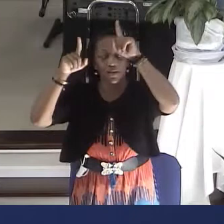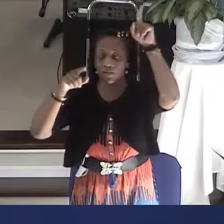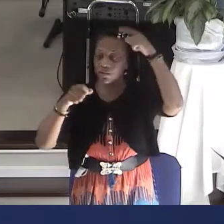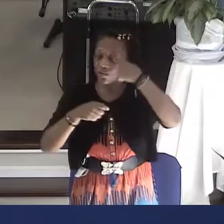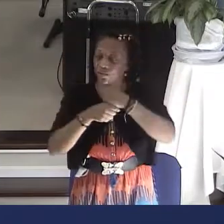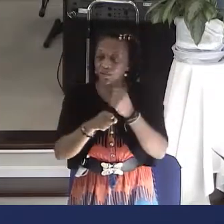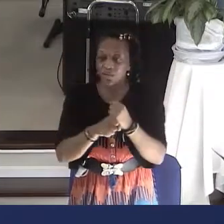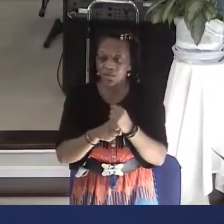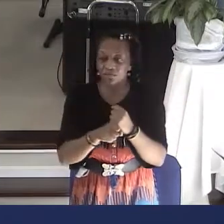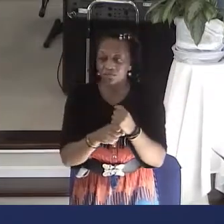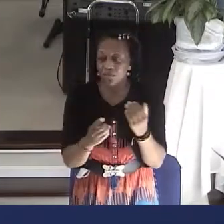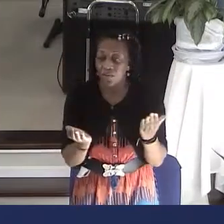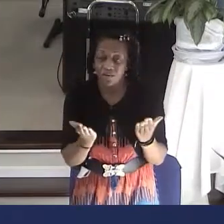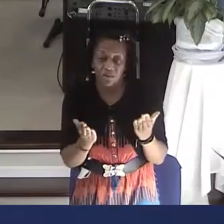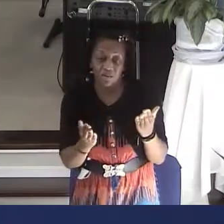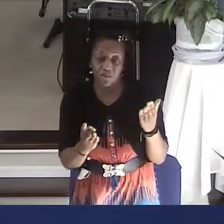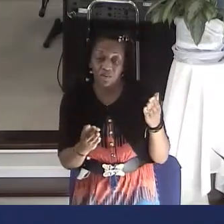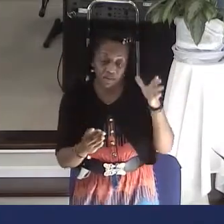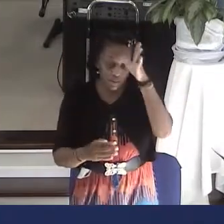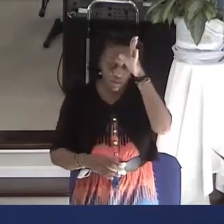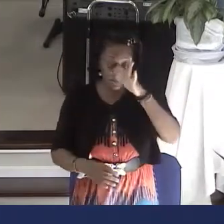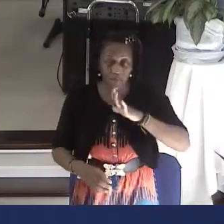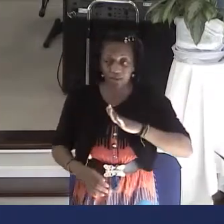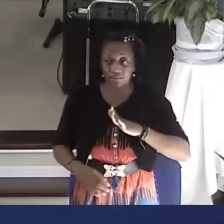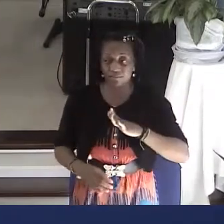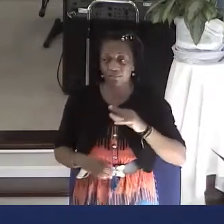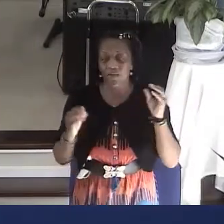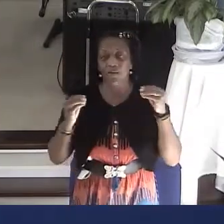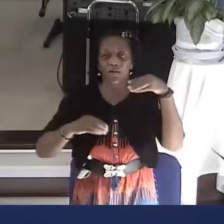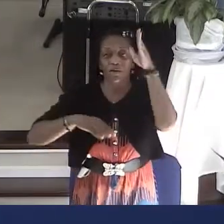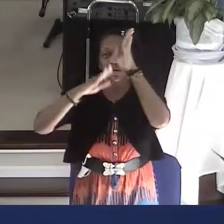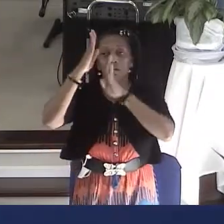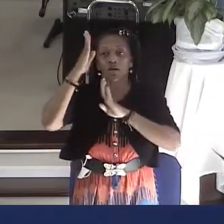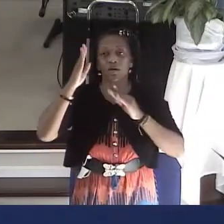we tremble at your awesome power.